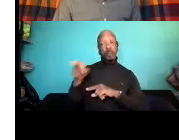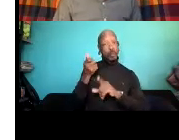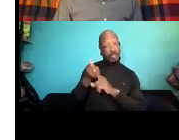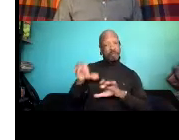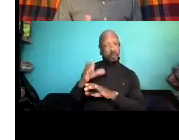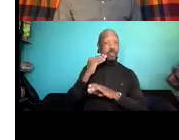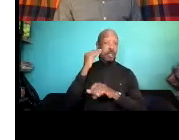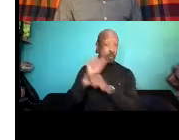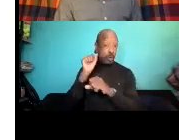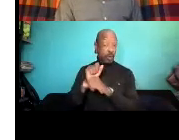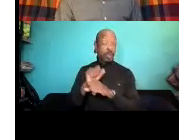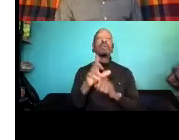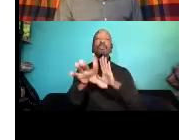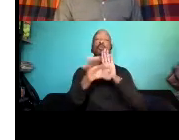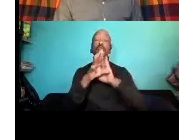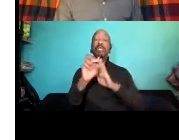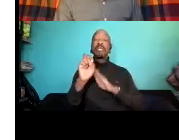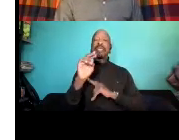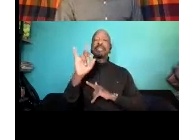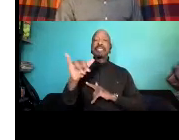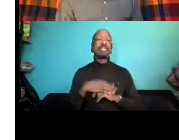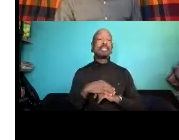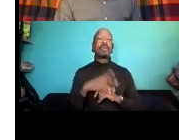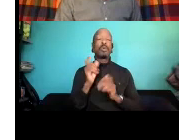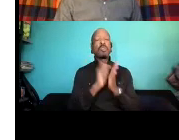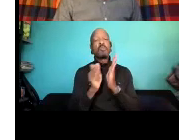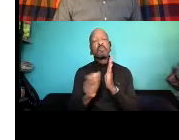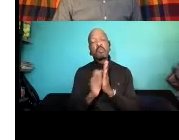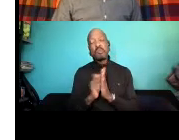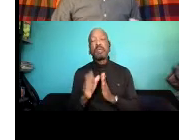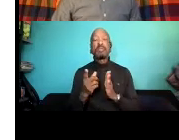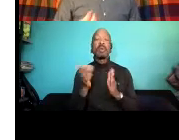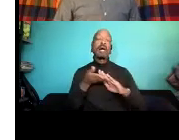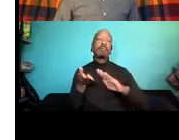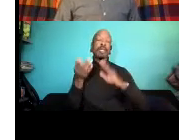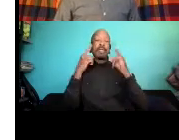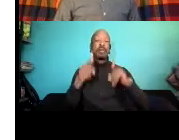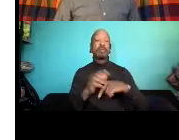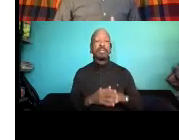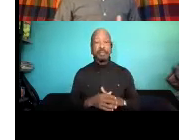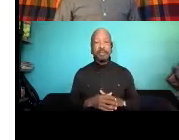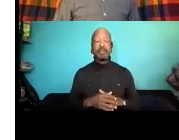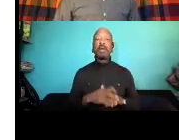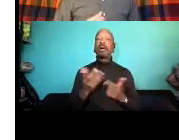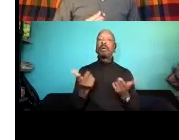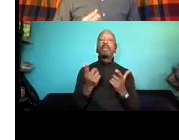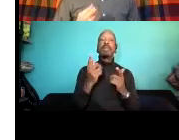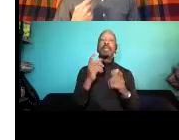entity, when you're drafting or amending your bylaws, your operating agreement, when there's employment law matters,